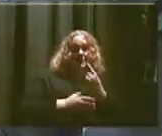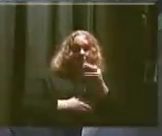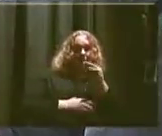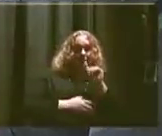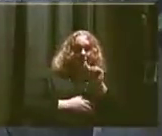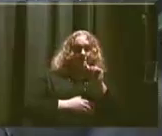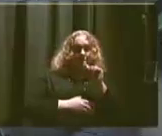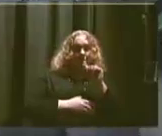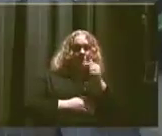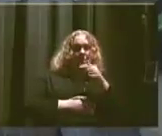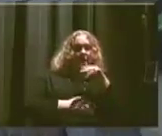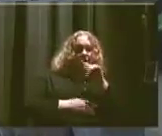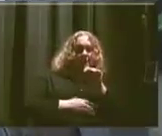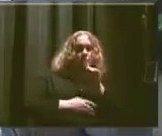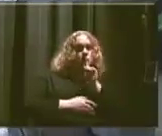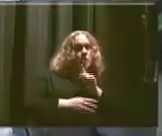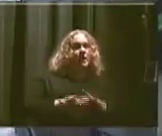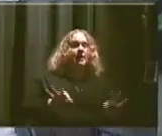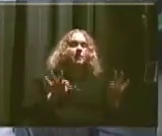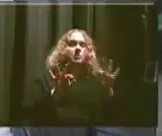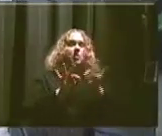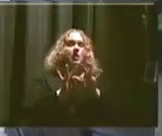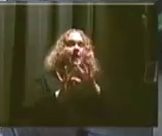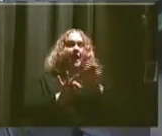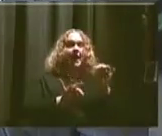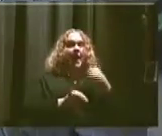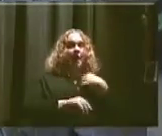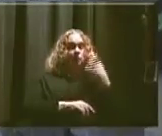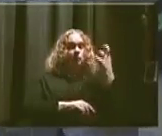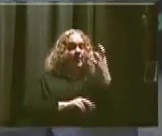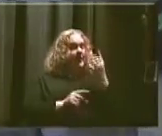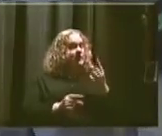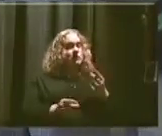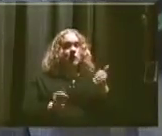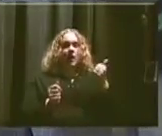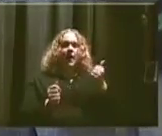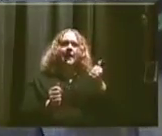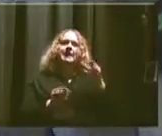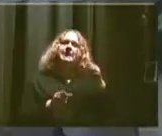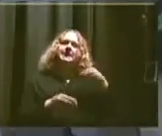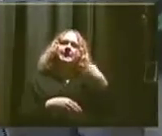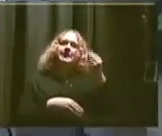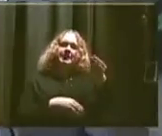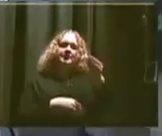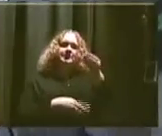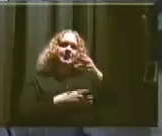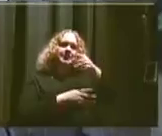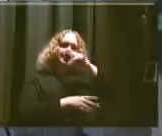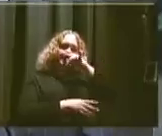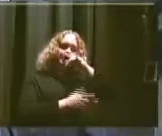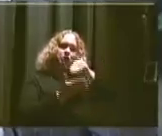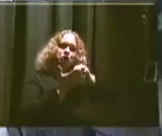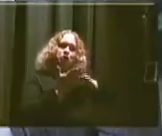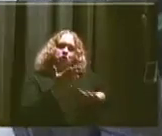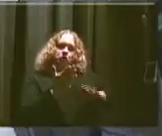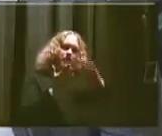and what I found it does quickly is that it gives kids a focus. It gives them a reason for